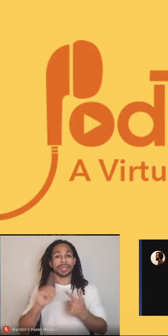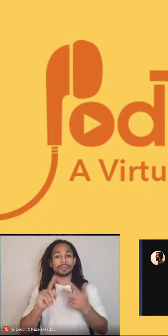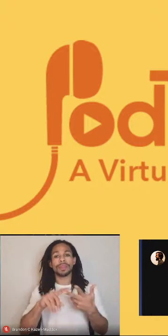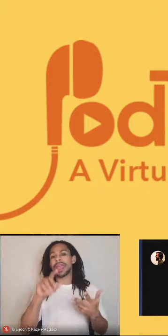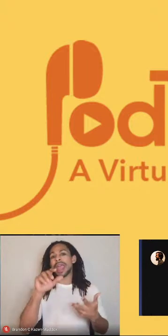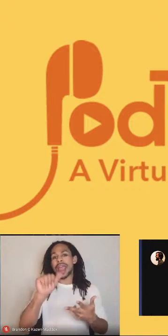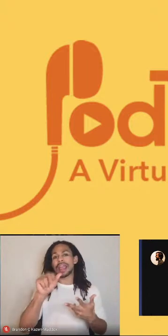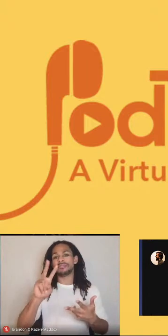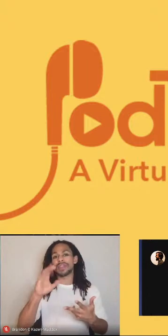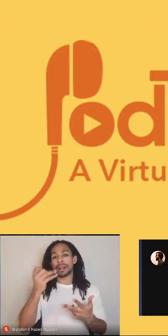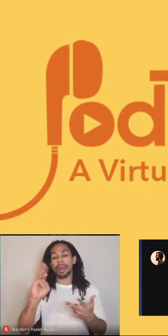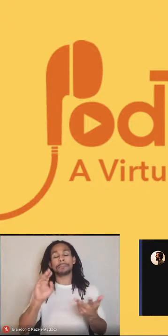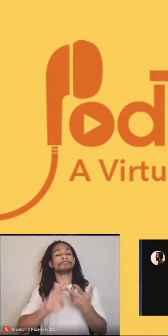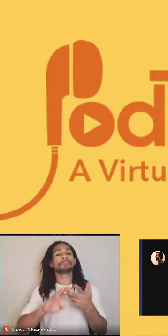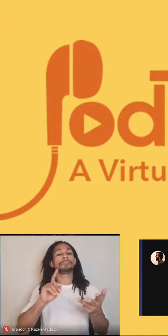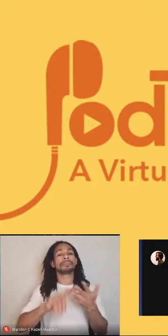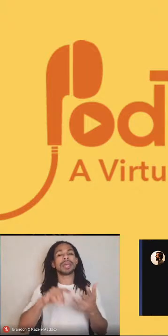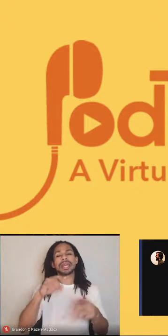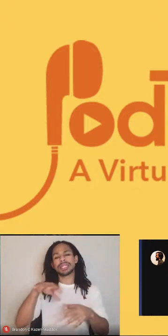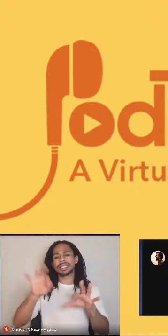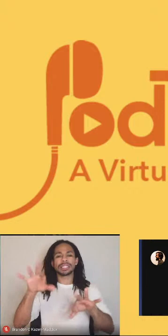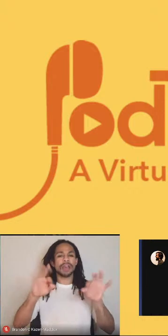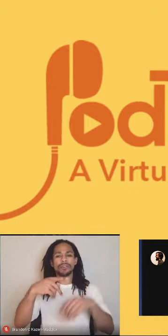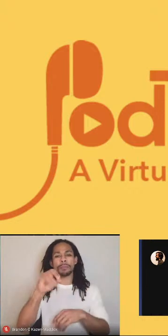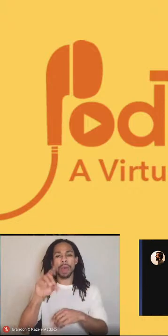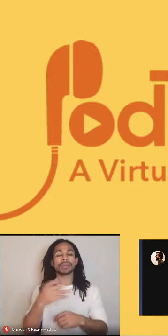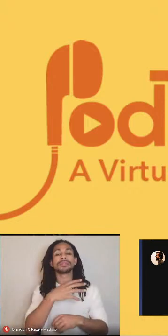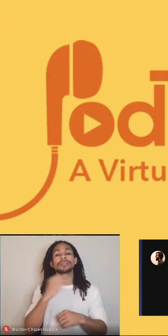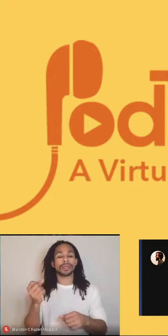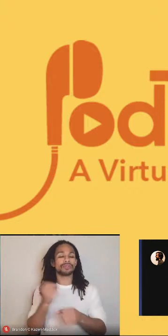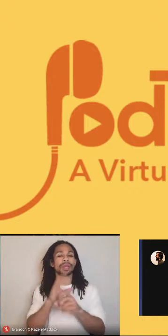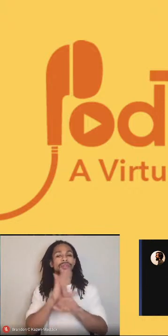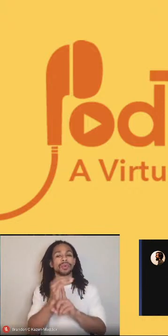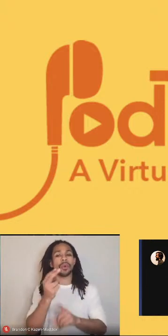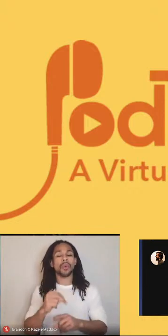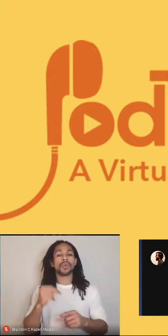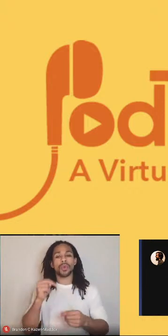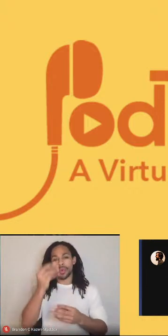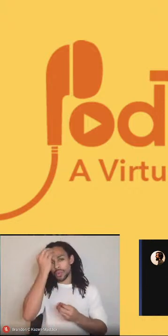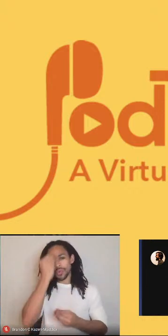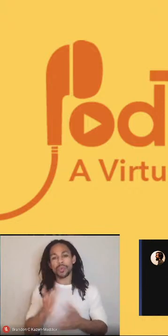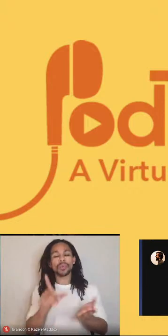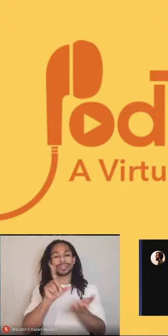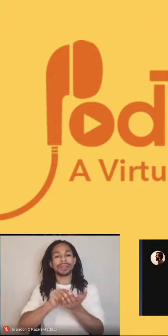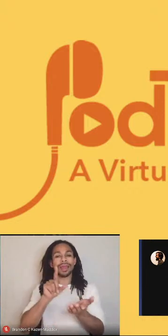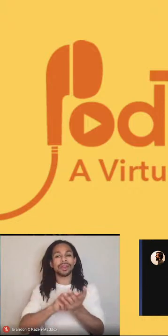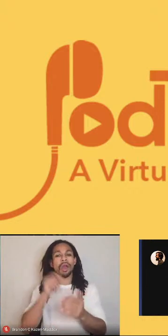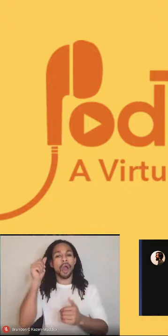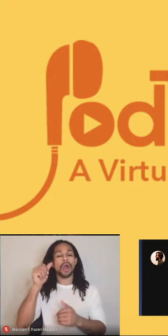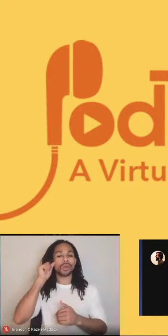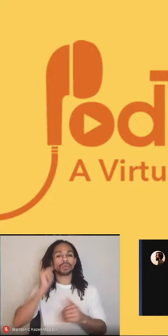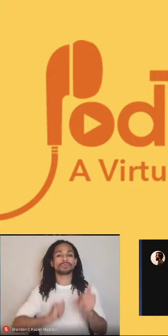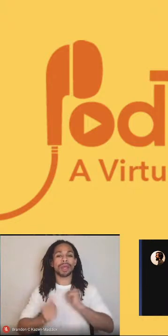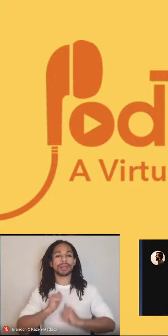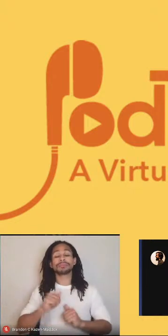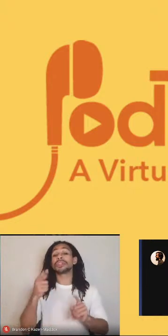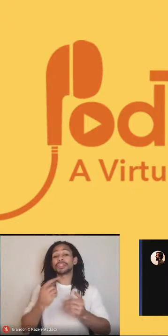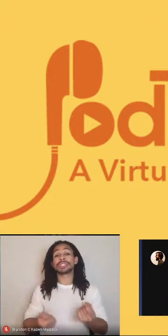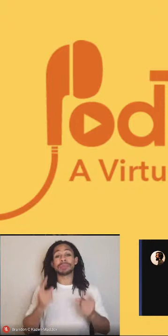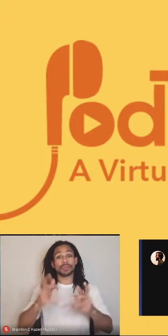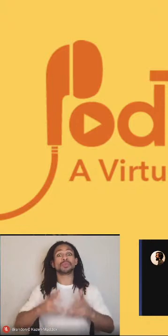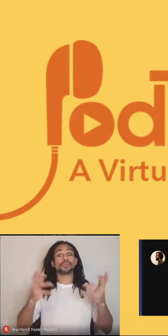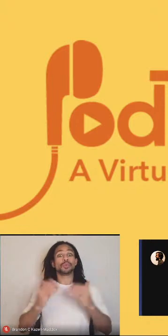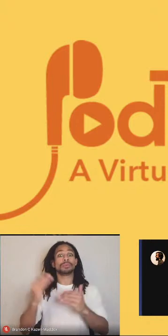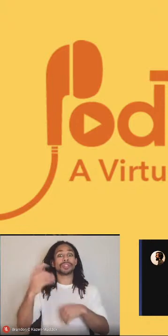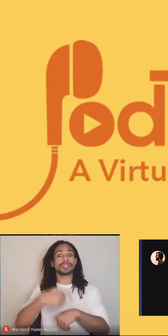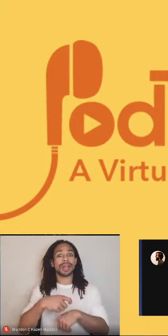Discover Pods, and curates her own newsletter, Audio Dramatic. You can find her spending too much time on Twitter at ShowMark, where she would